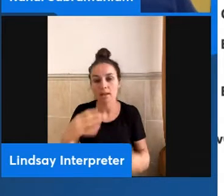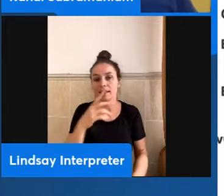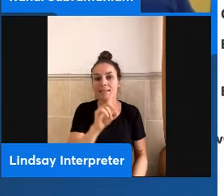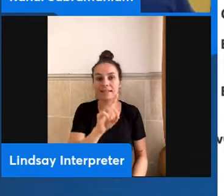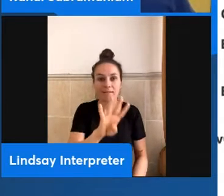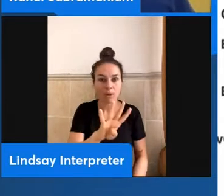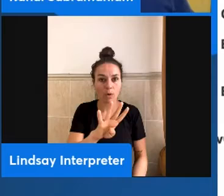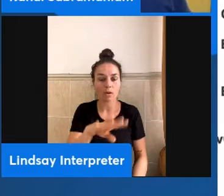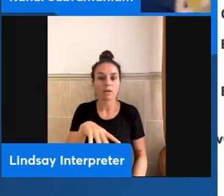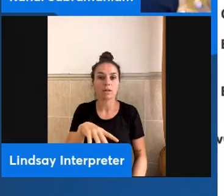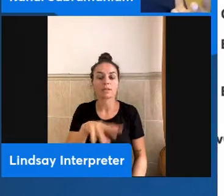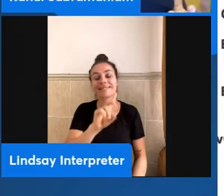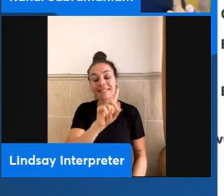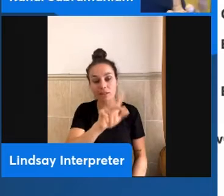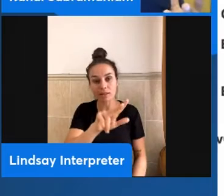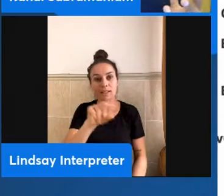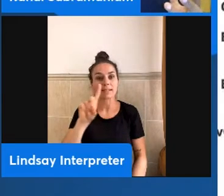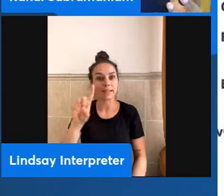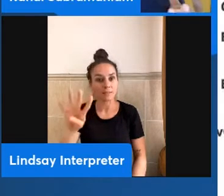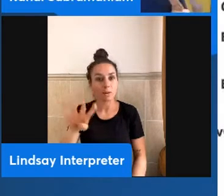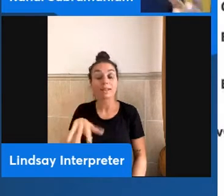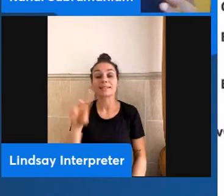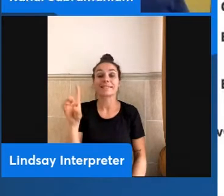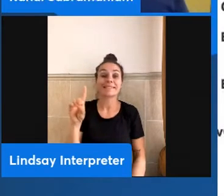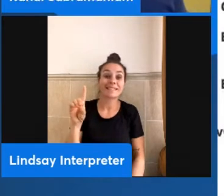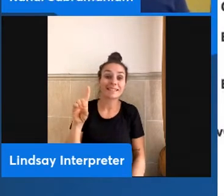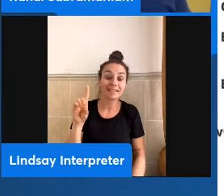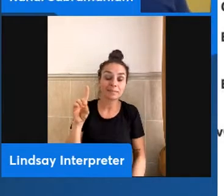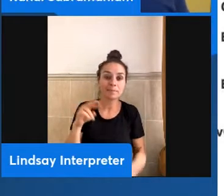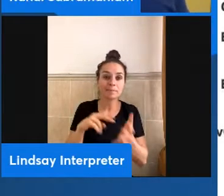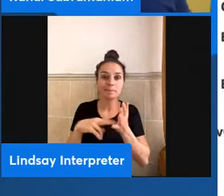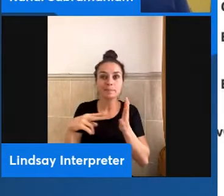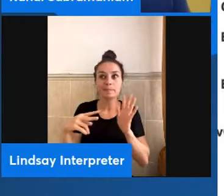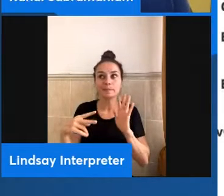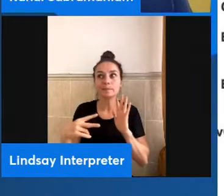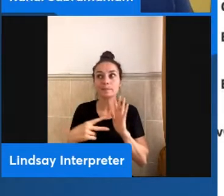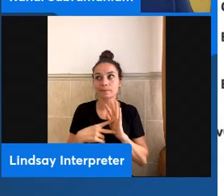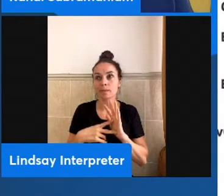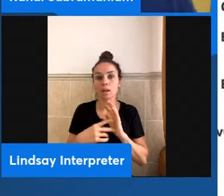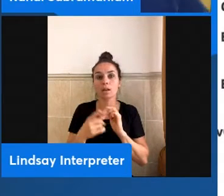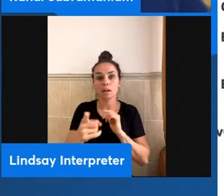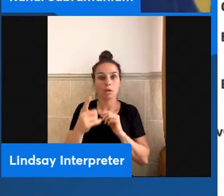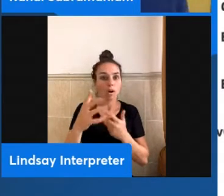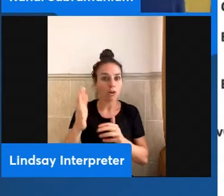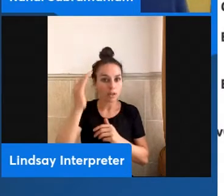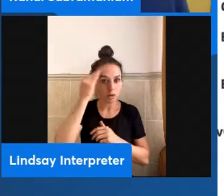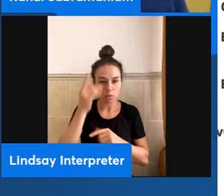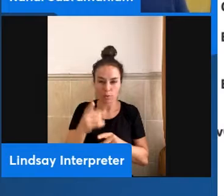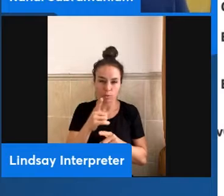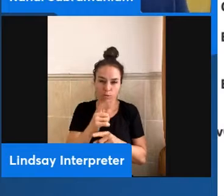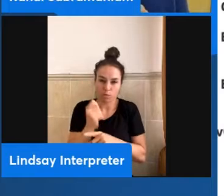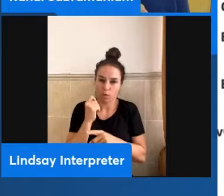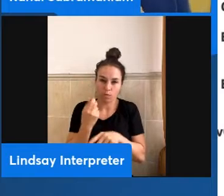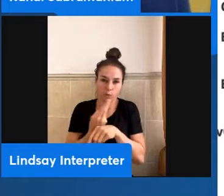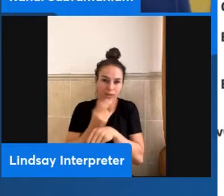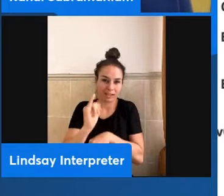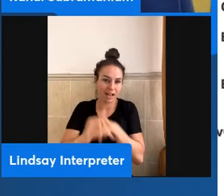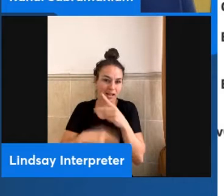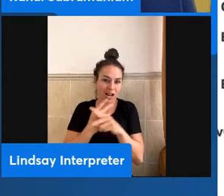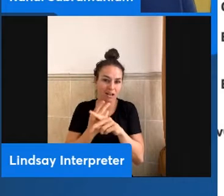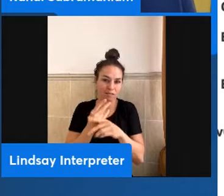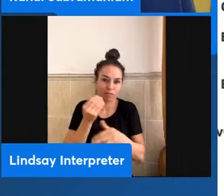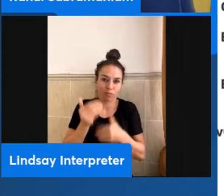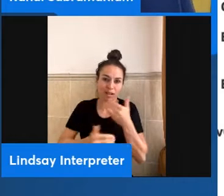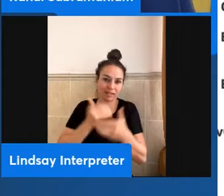T4s. These basically are the instances where you know that you're not going to use these processors on a